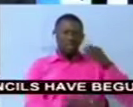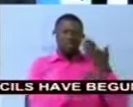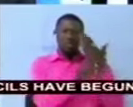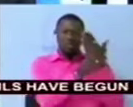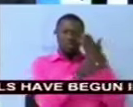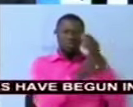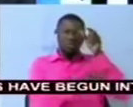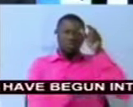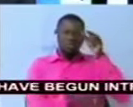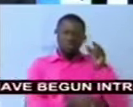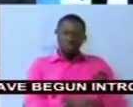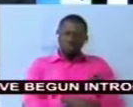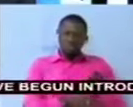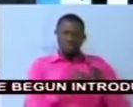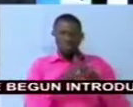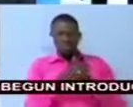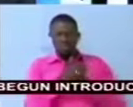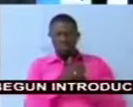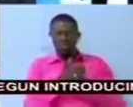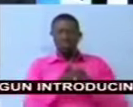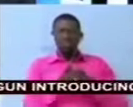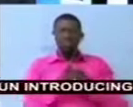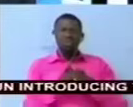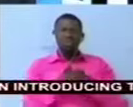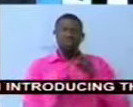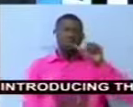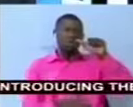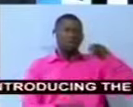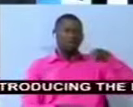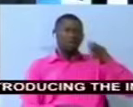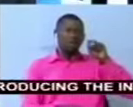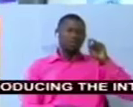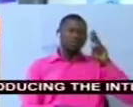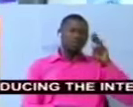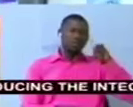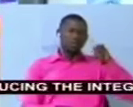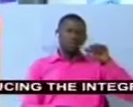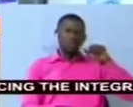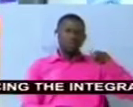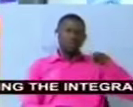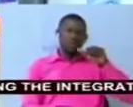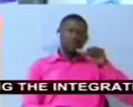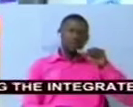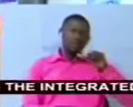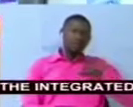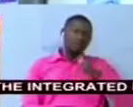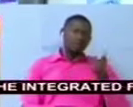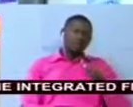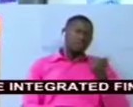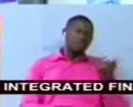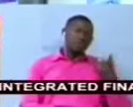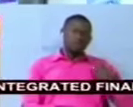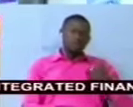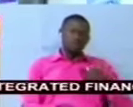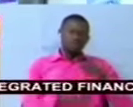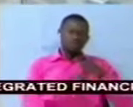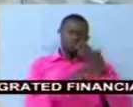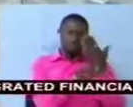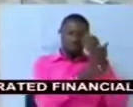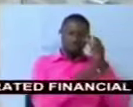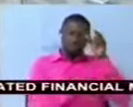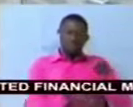Suman and other detainees are my doctors. Lima la buga laaj fi laajte bu gattal rek bala commissioner di